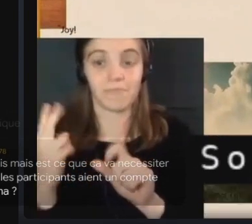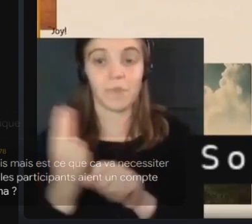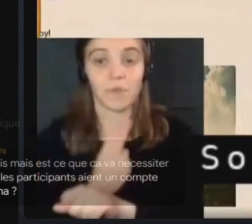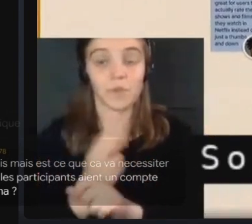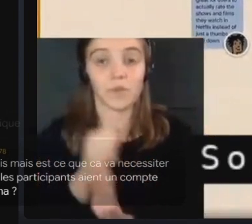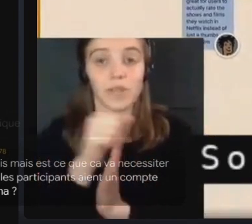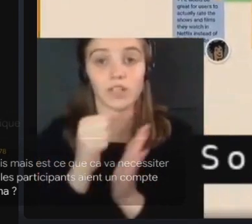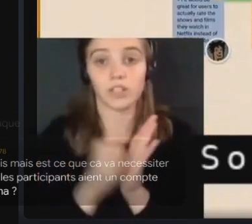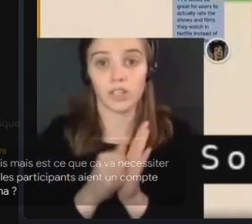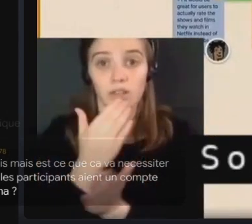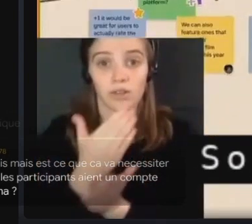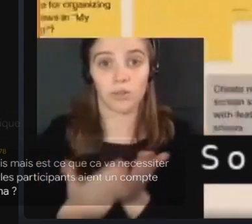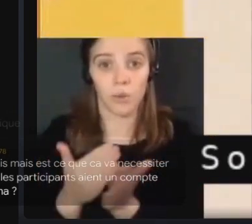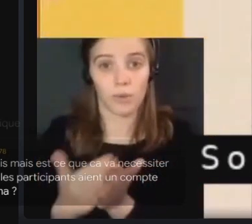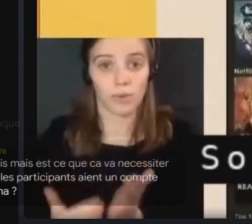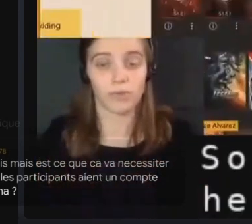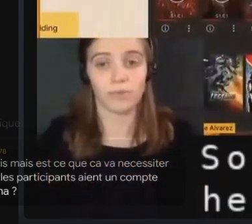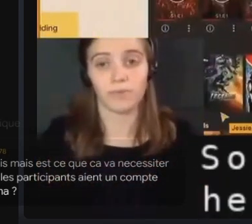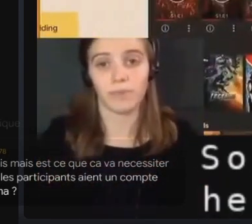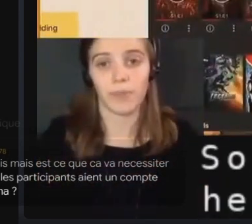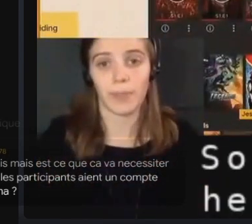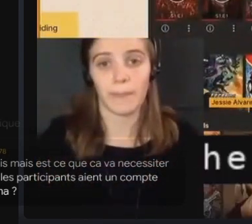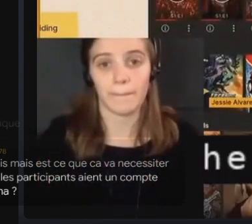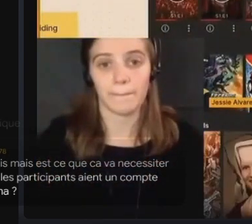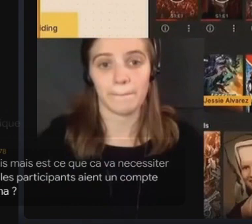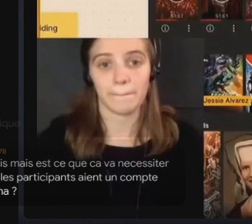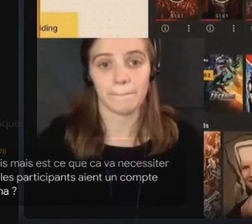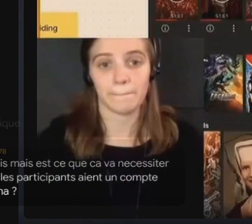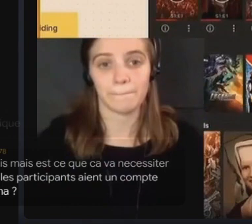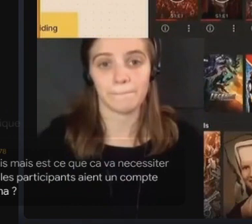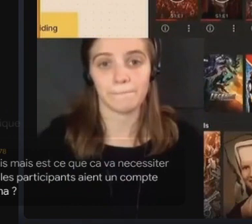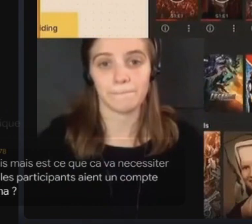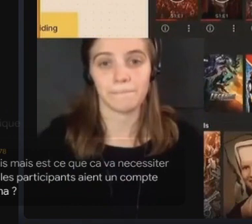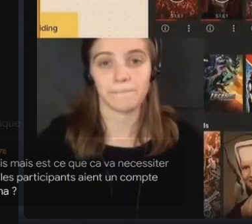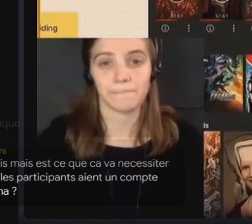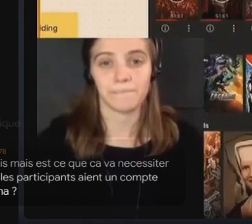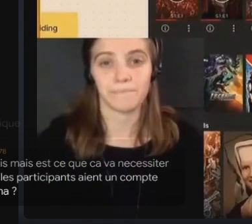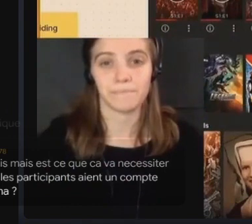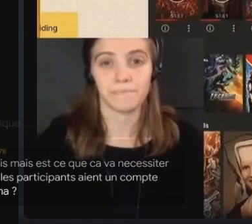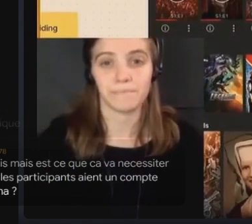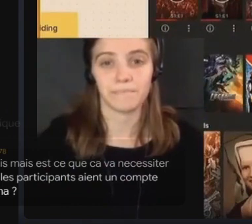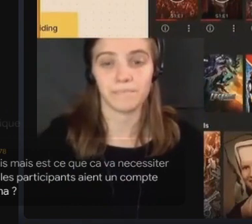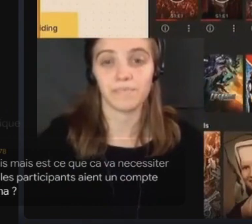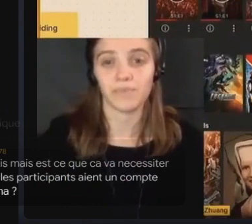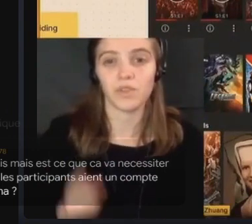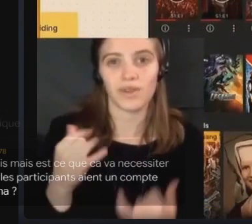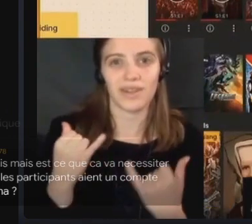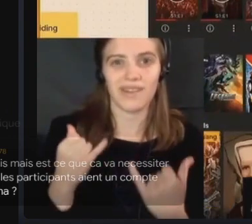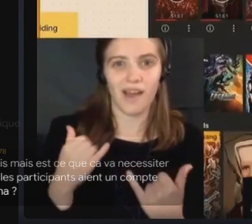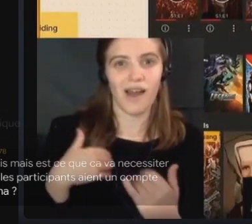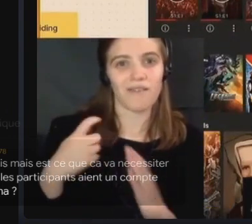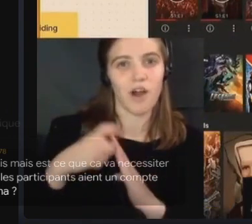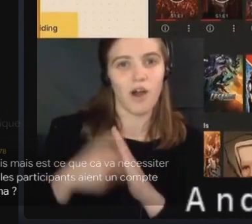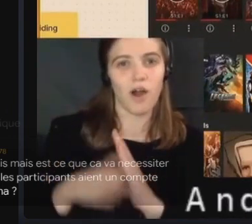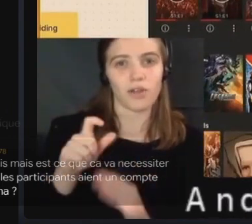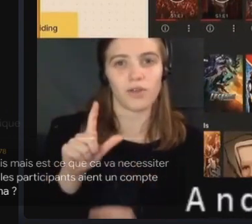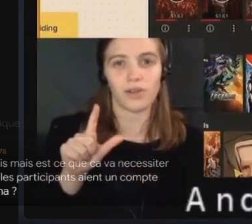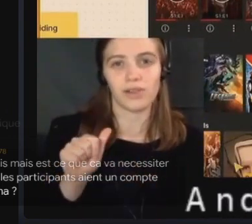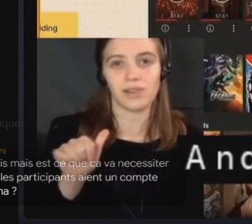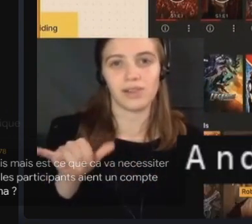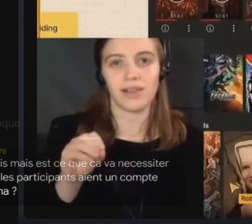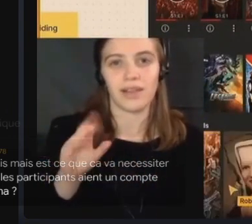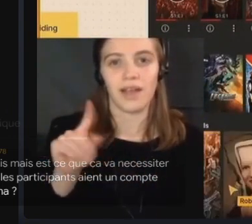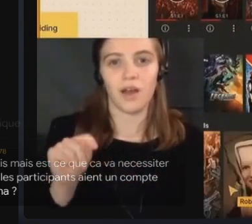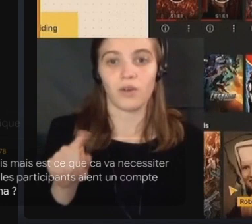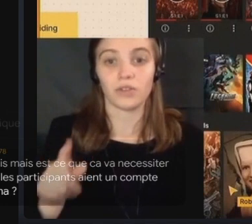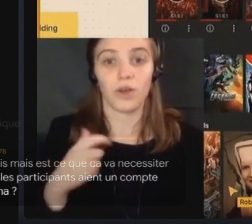agenda component. Agenda component. Is using auto layout. So as I change the text, the